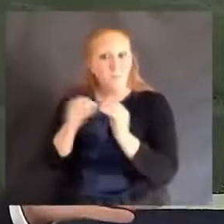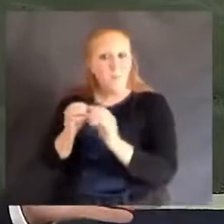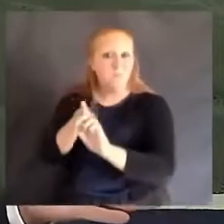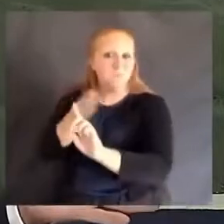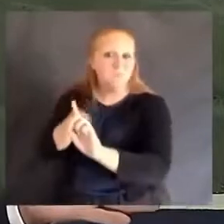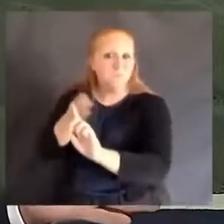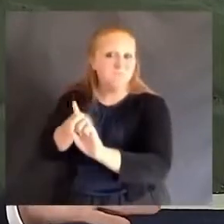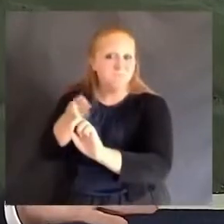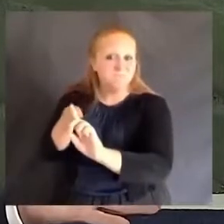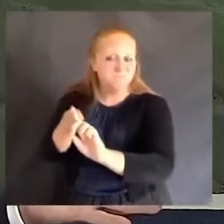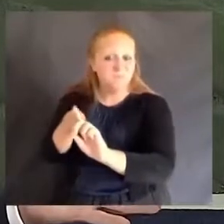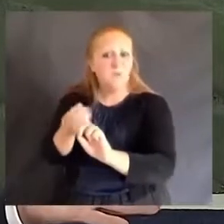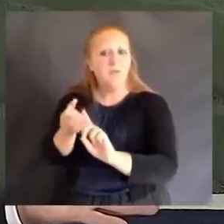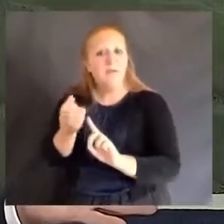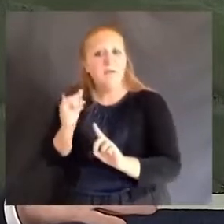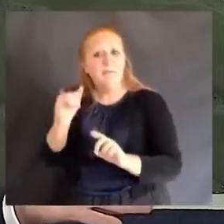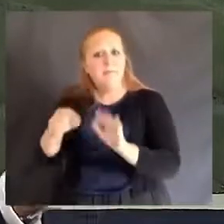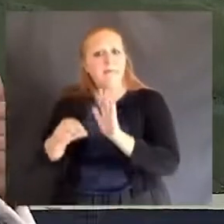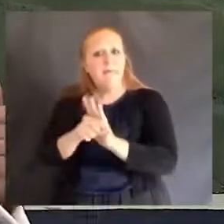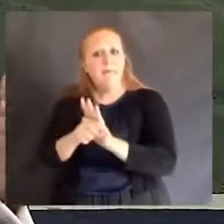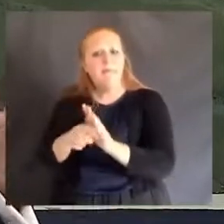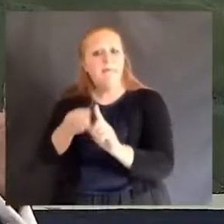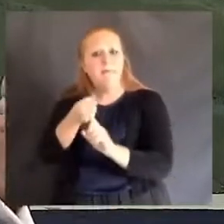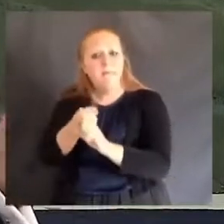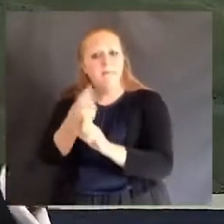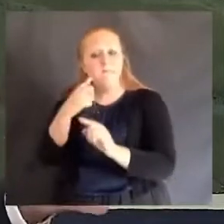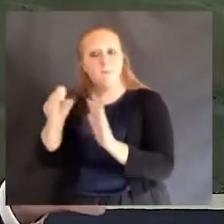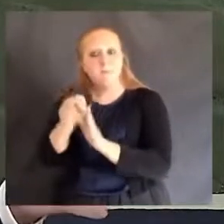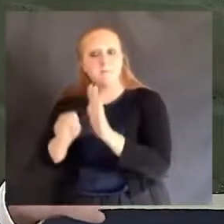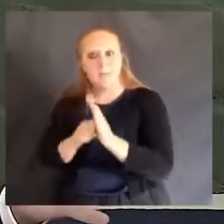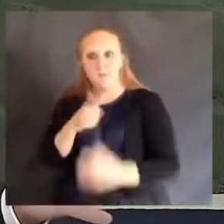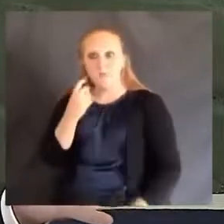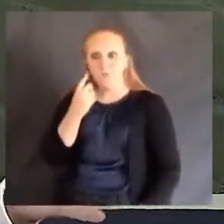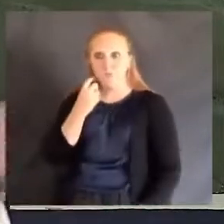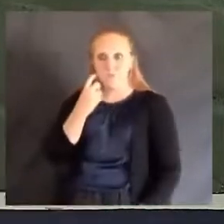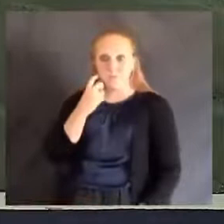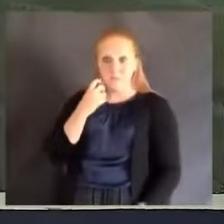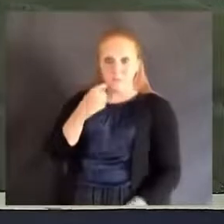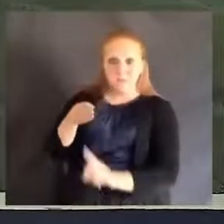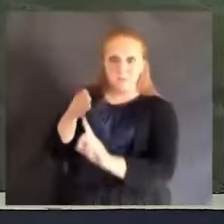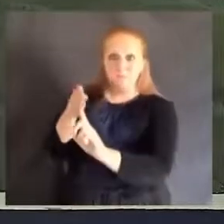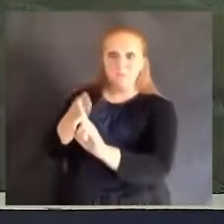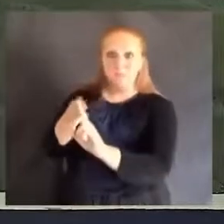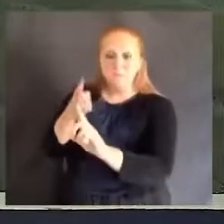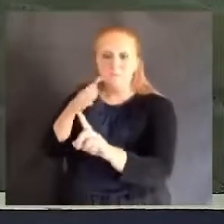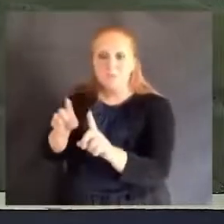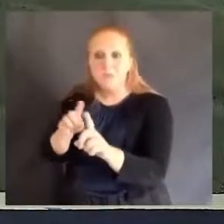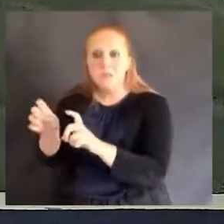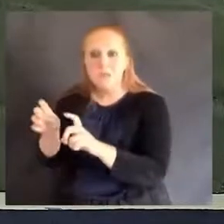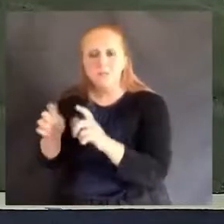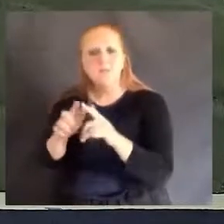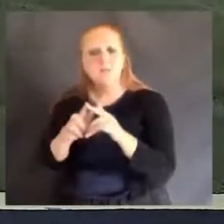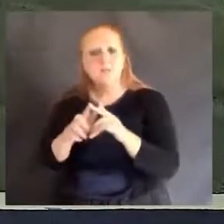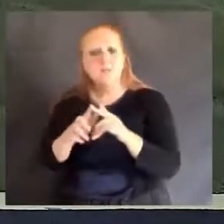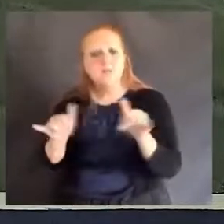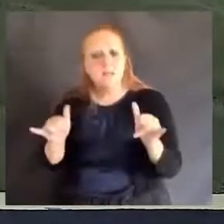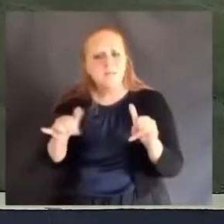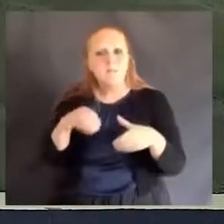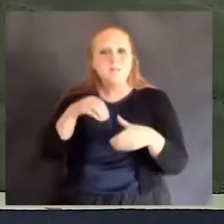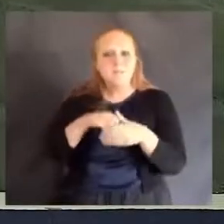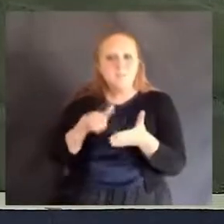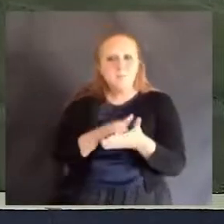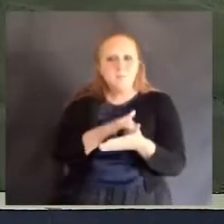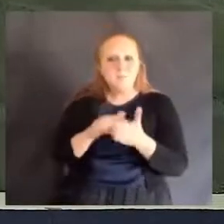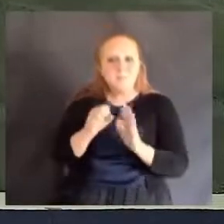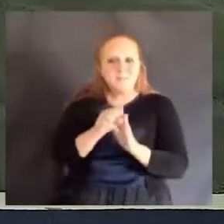the states that are going to them for testing recently, that's also backing up the sites in New